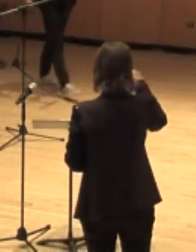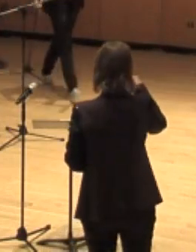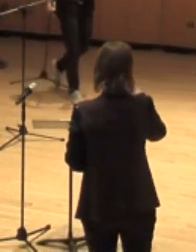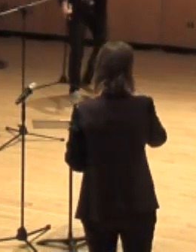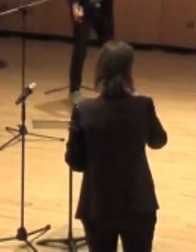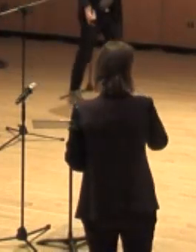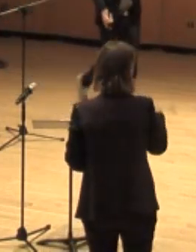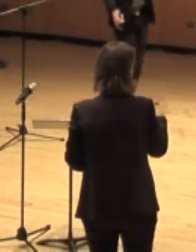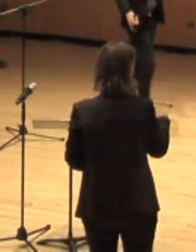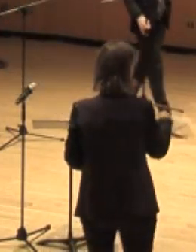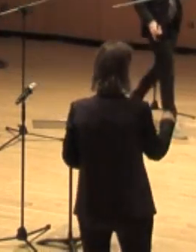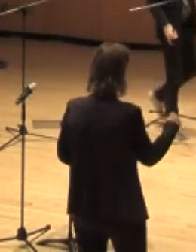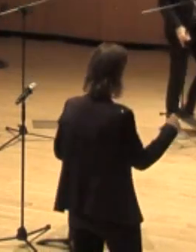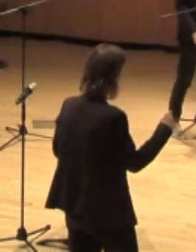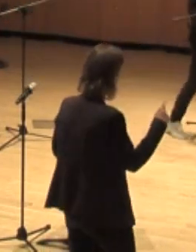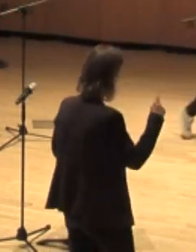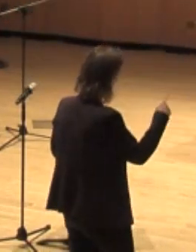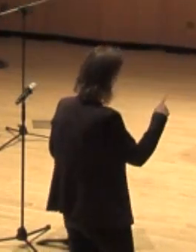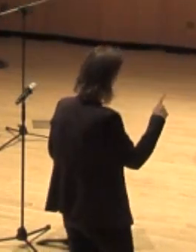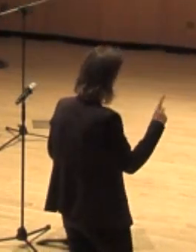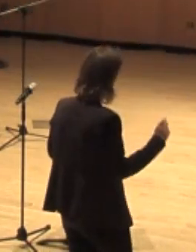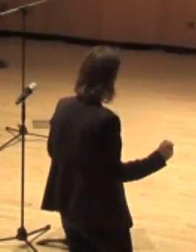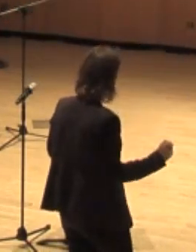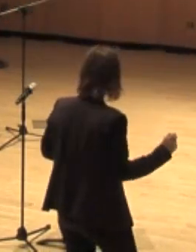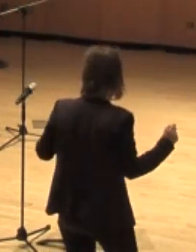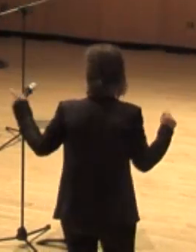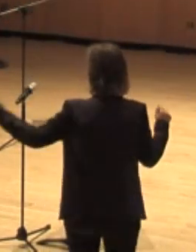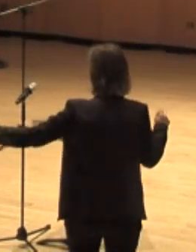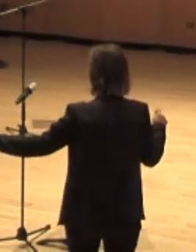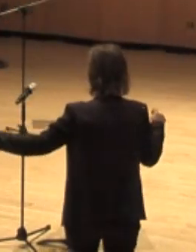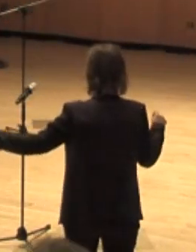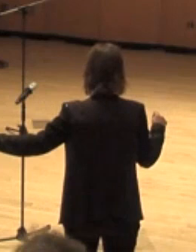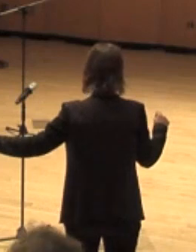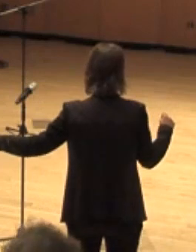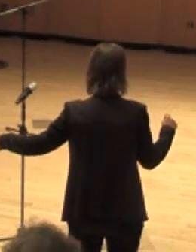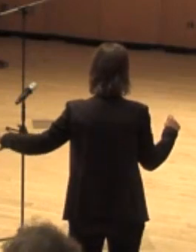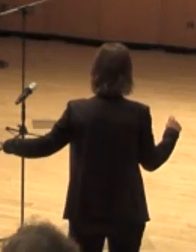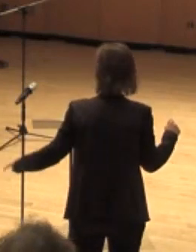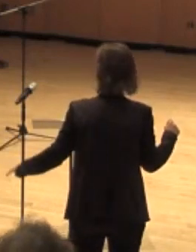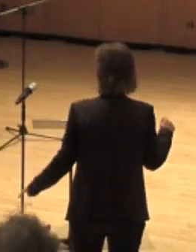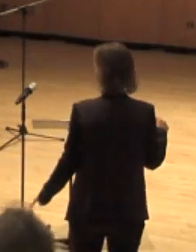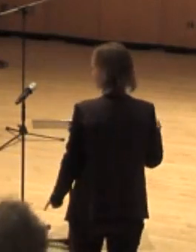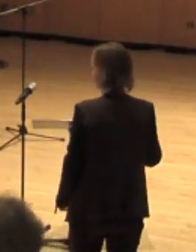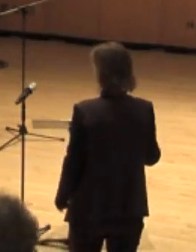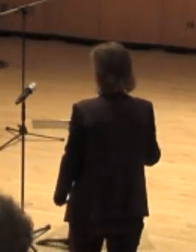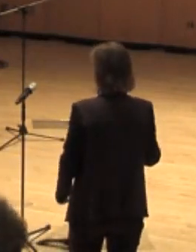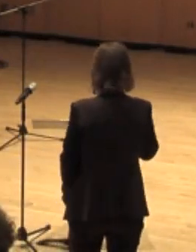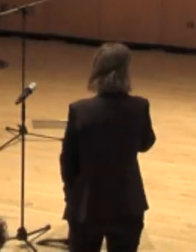hello 4 five seven eight